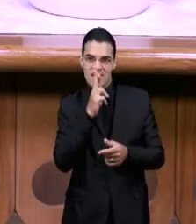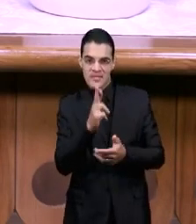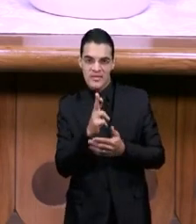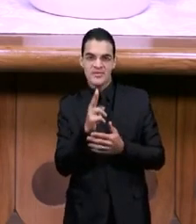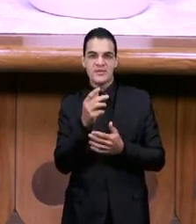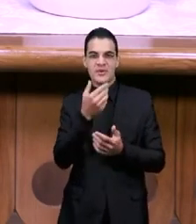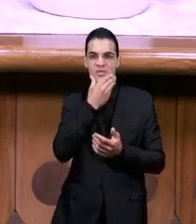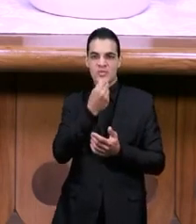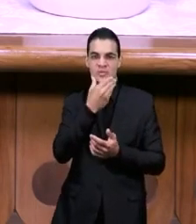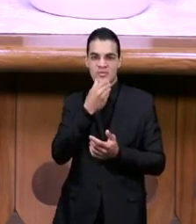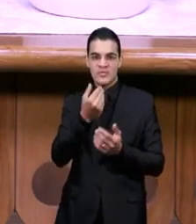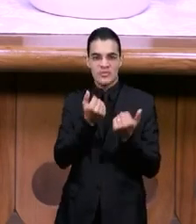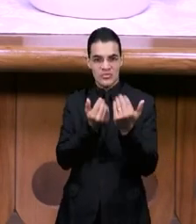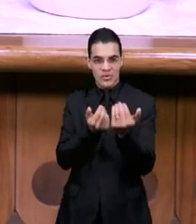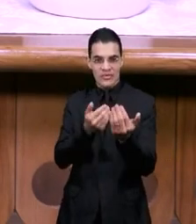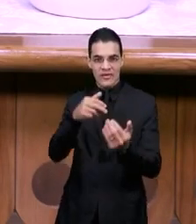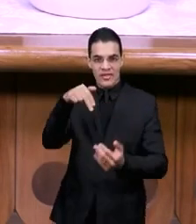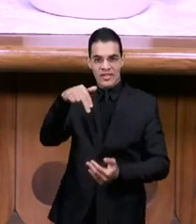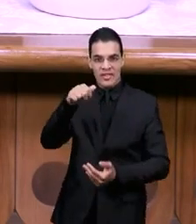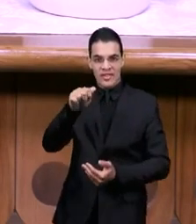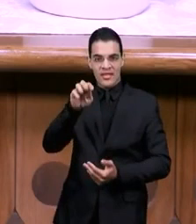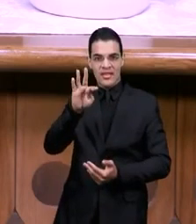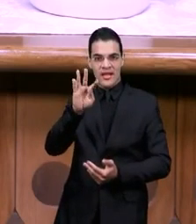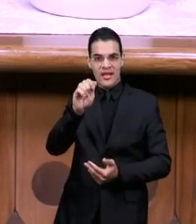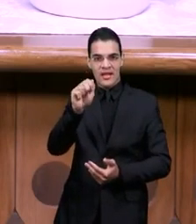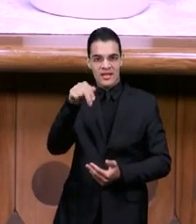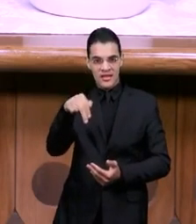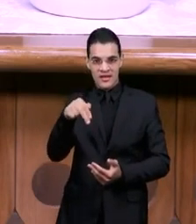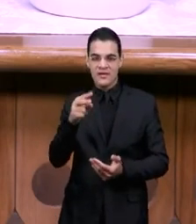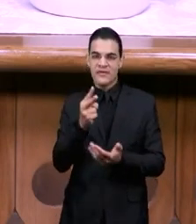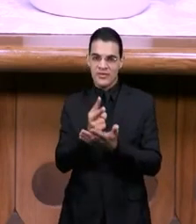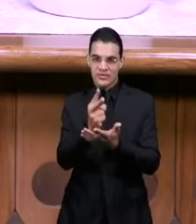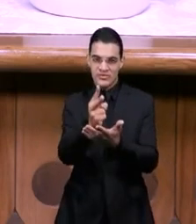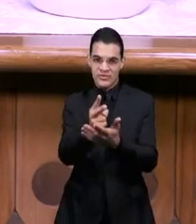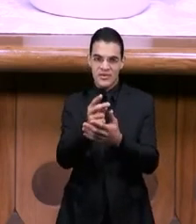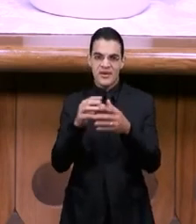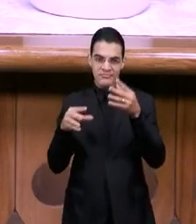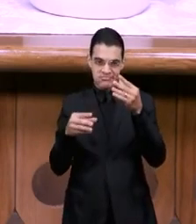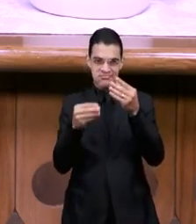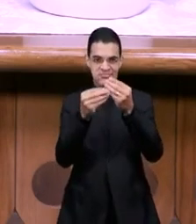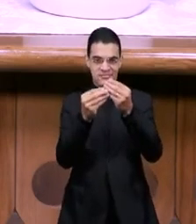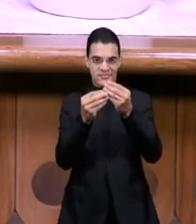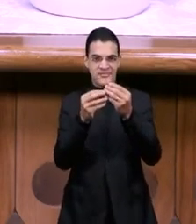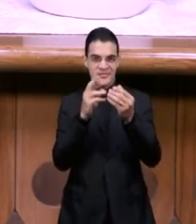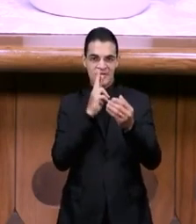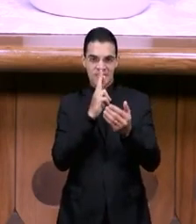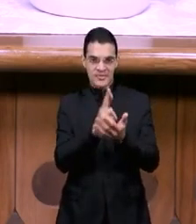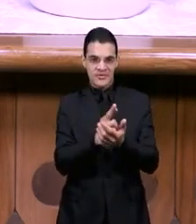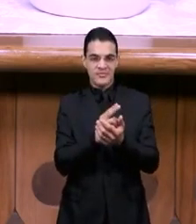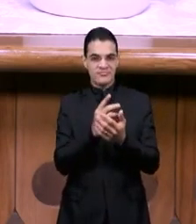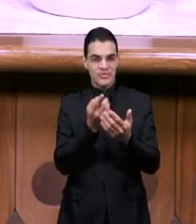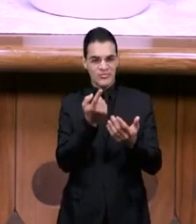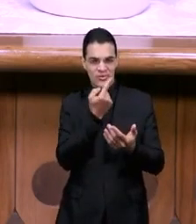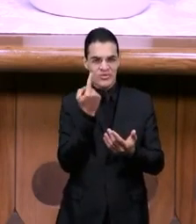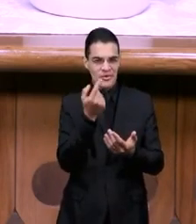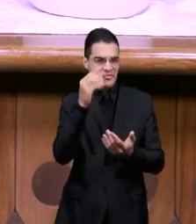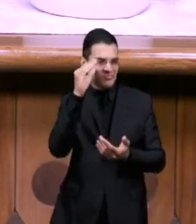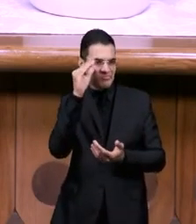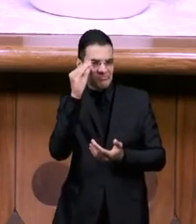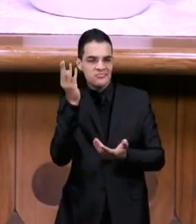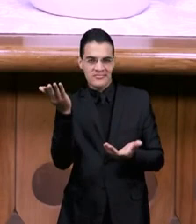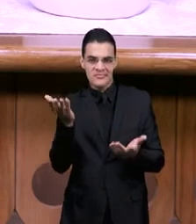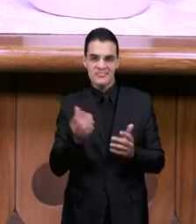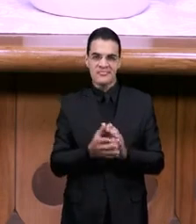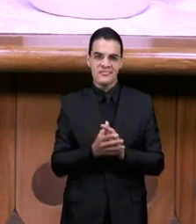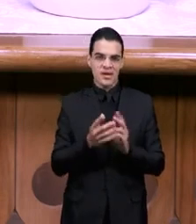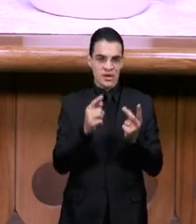where Maranatha will give the answer and complement this answer. And will be participating